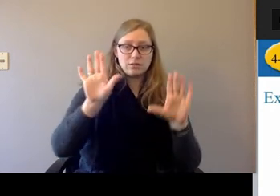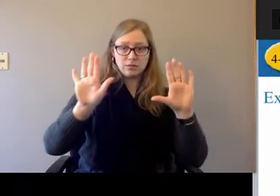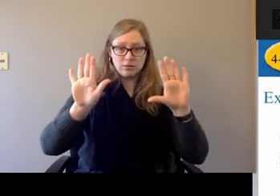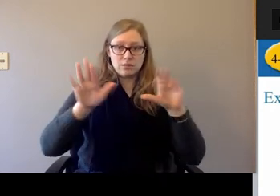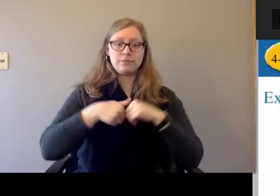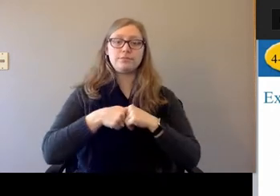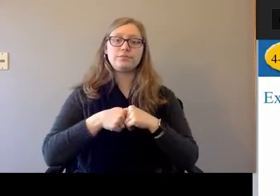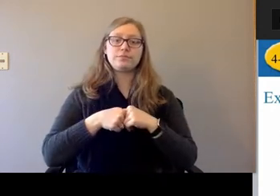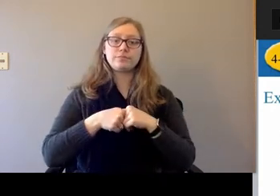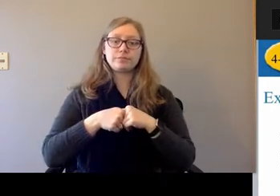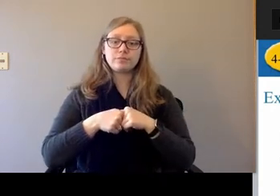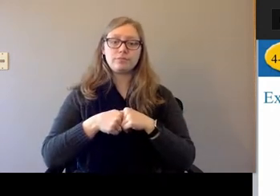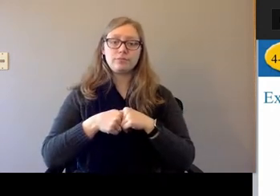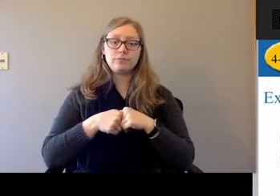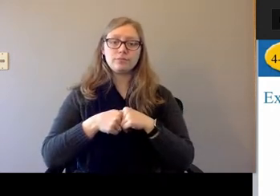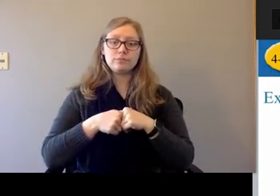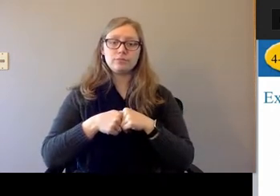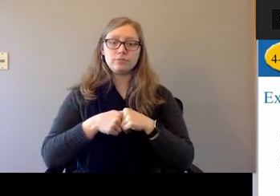and this, of course, is the